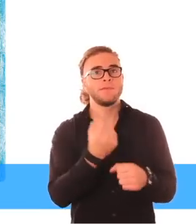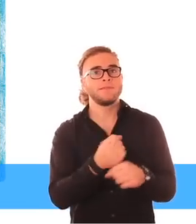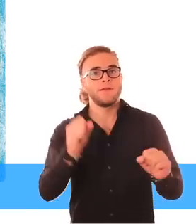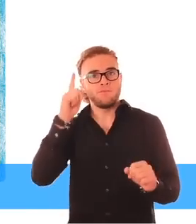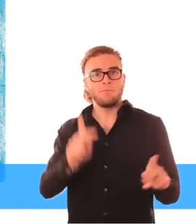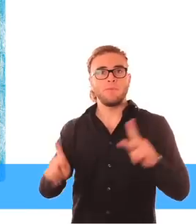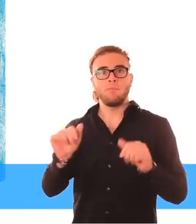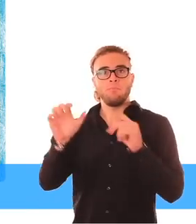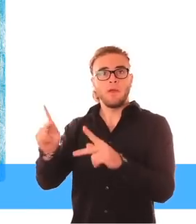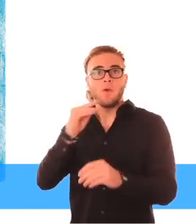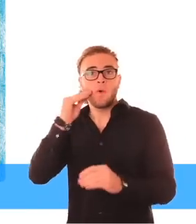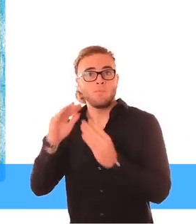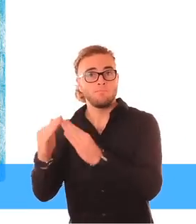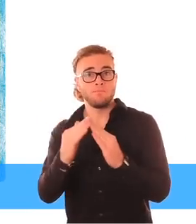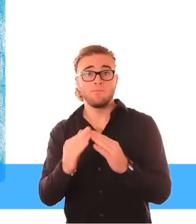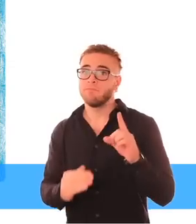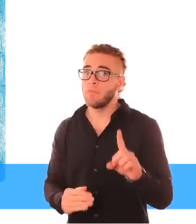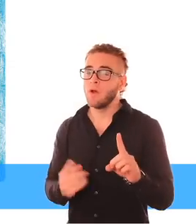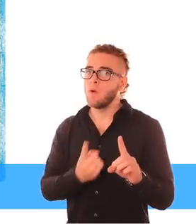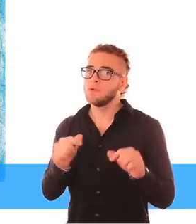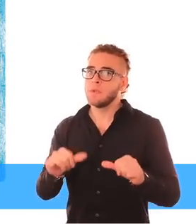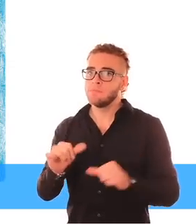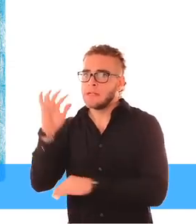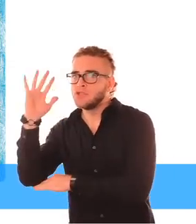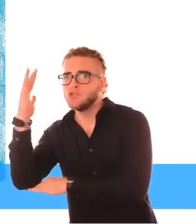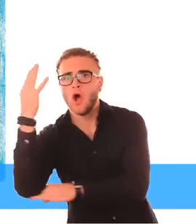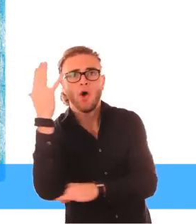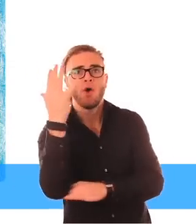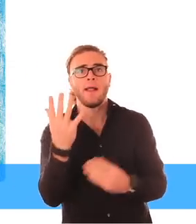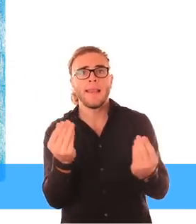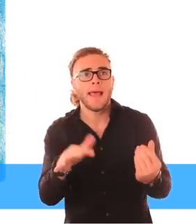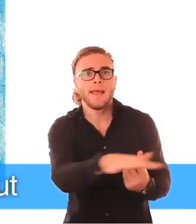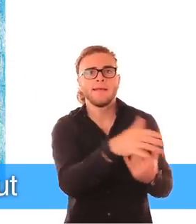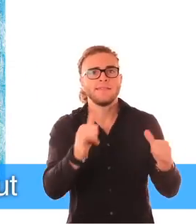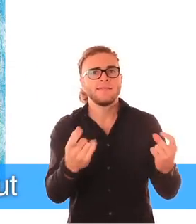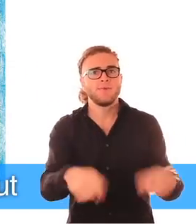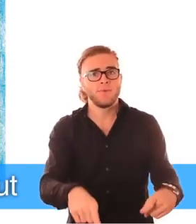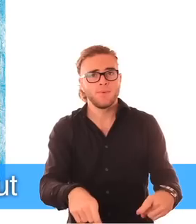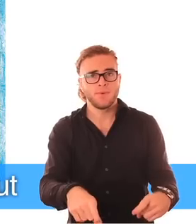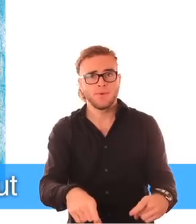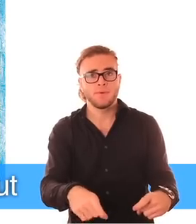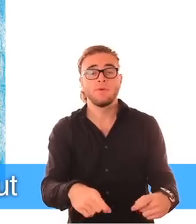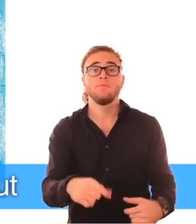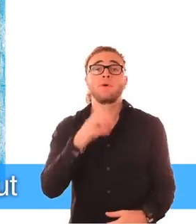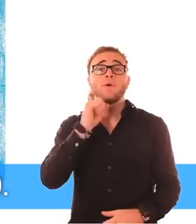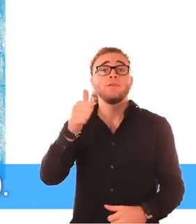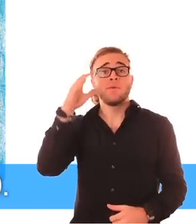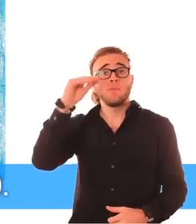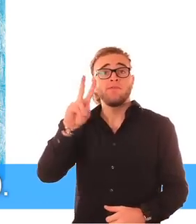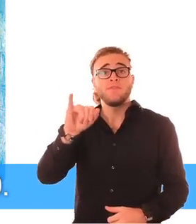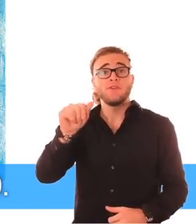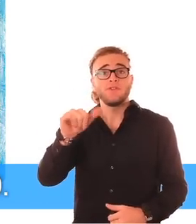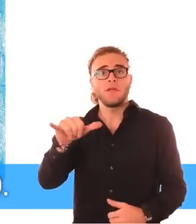the possibility that the surrounding land and jungles are still contaminated, as 10-year-old Vijay found out when he stepped